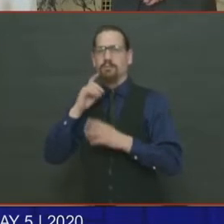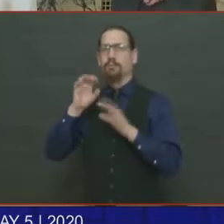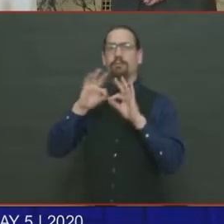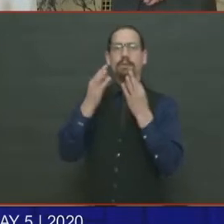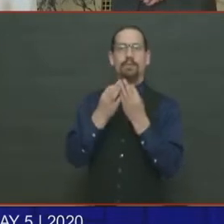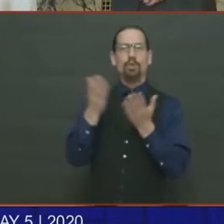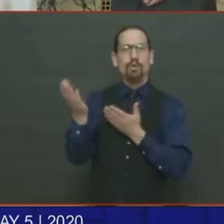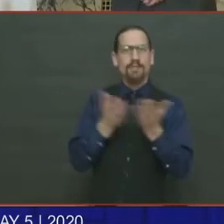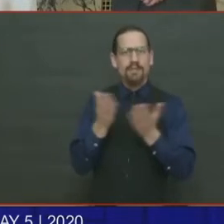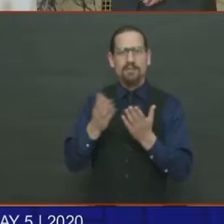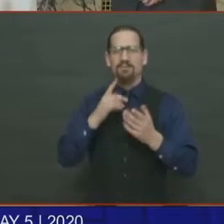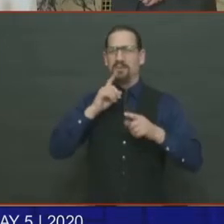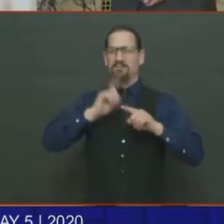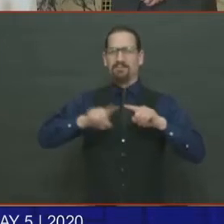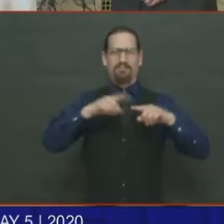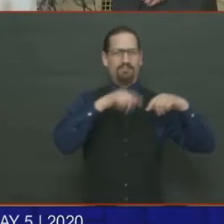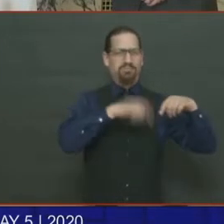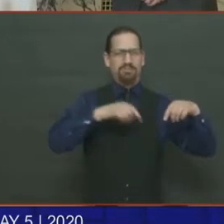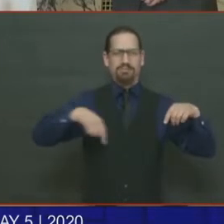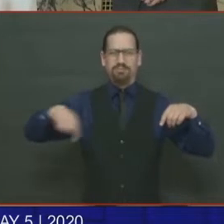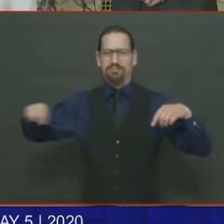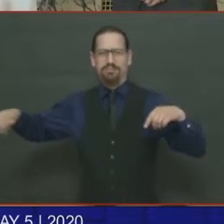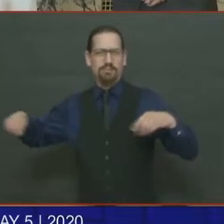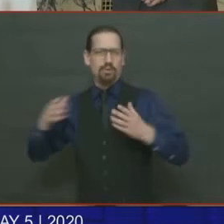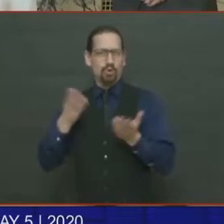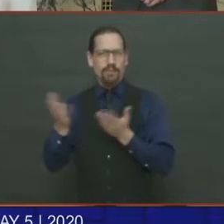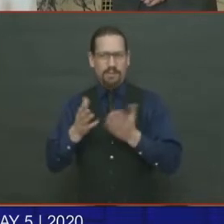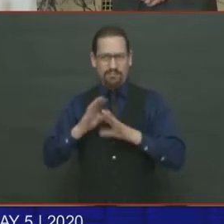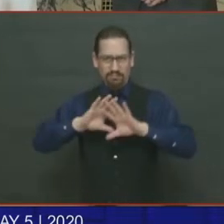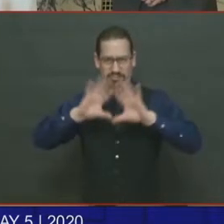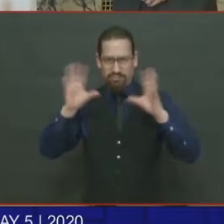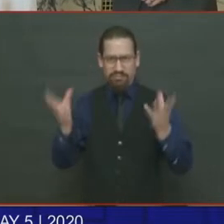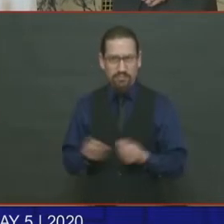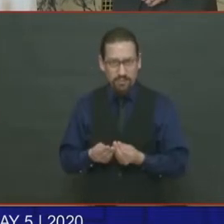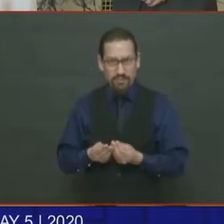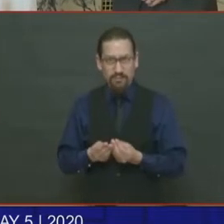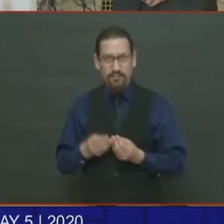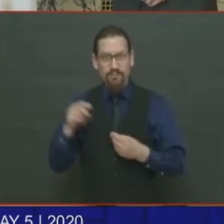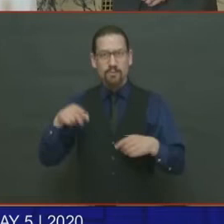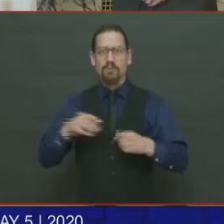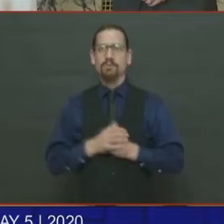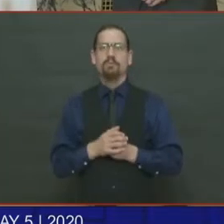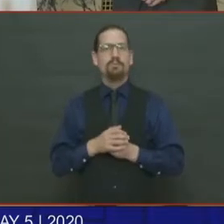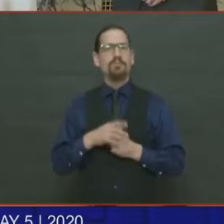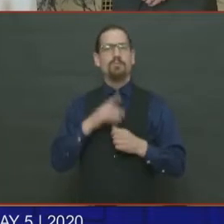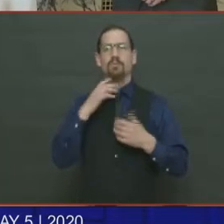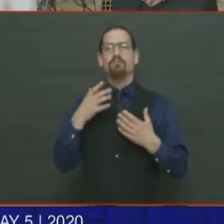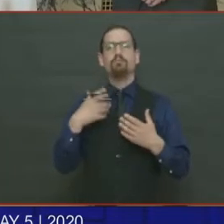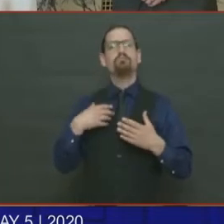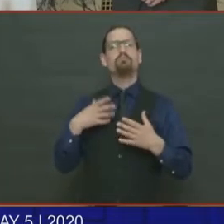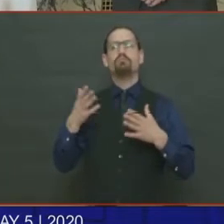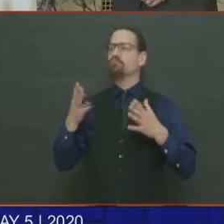want you to hear from me. We're not going to pull up the drawbridge in a month or two. We're in it with you, probably for the next